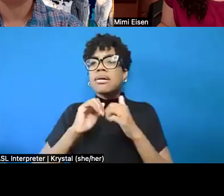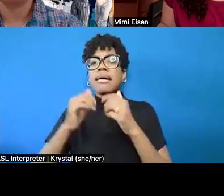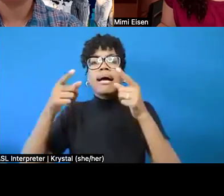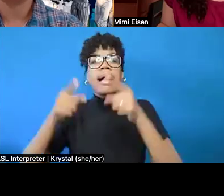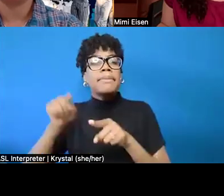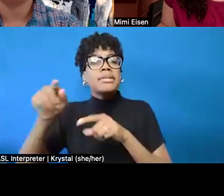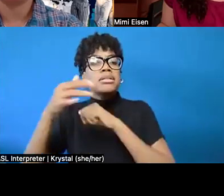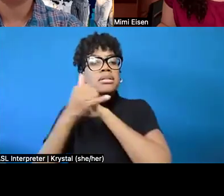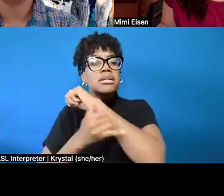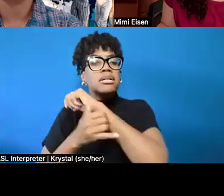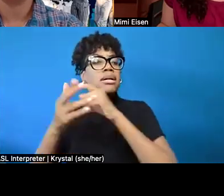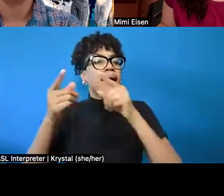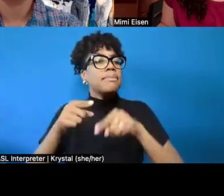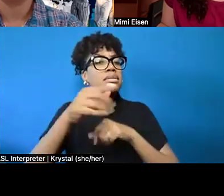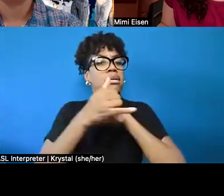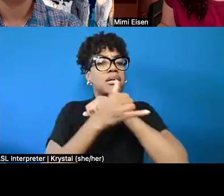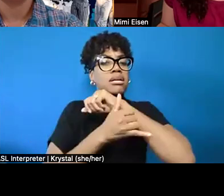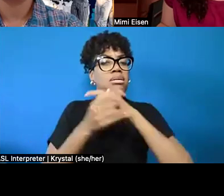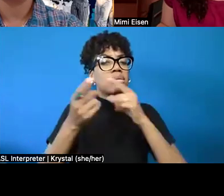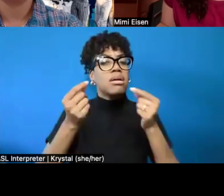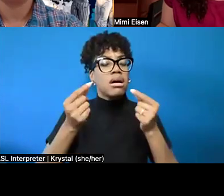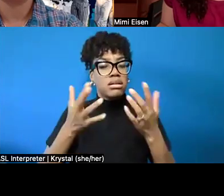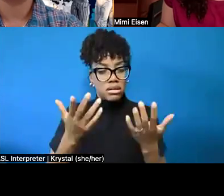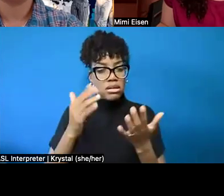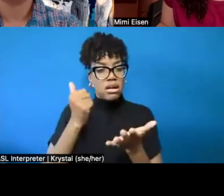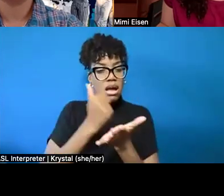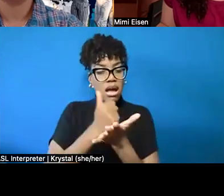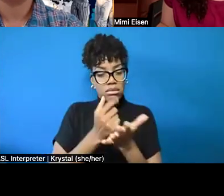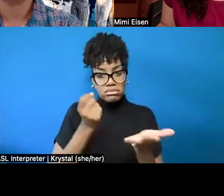dimension, change the way we view the American Revolution?